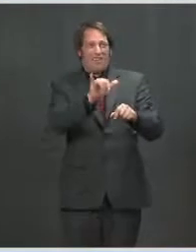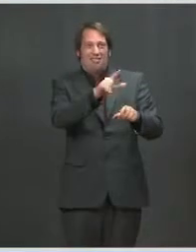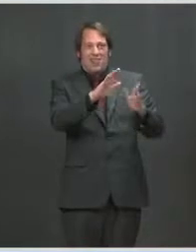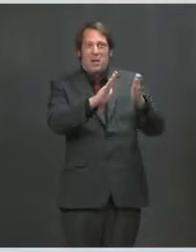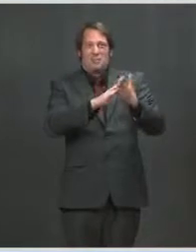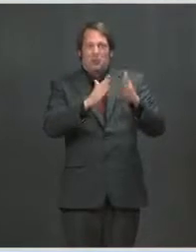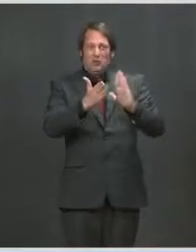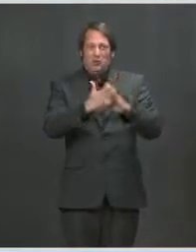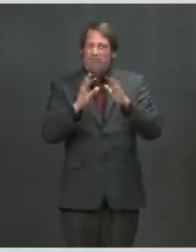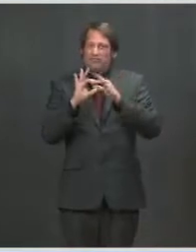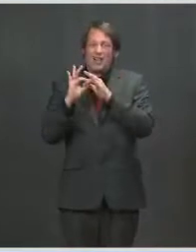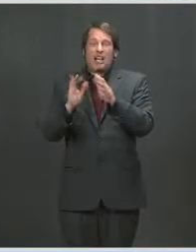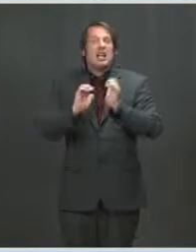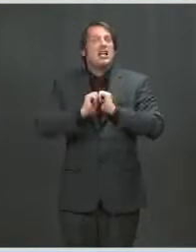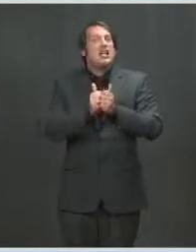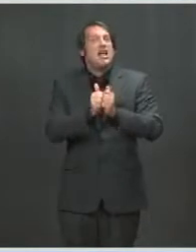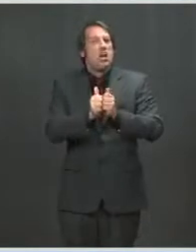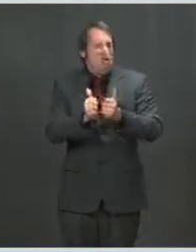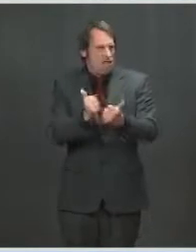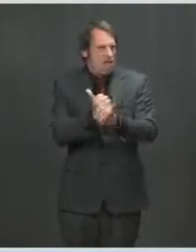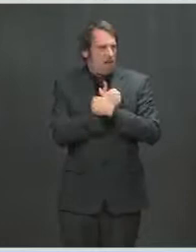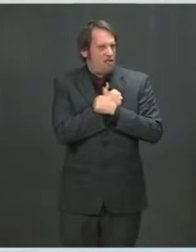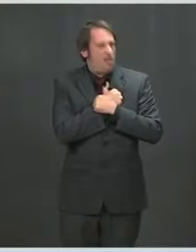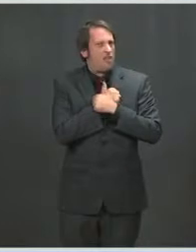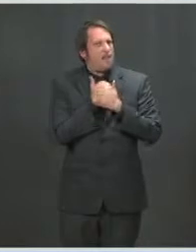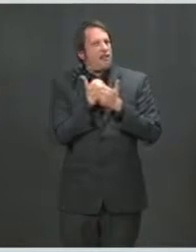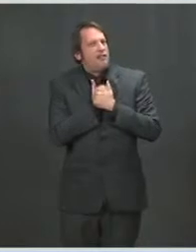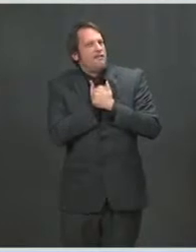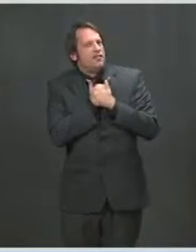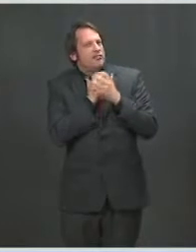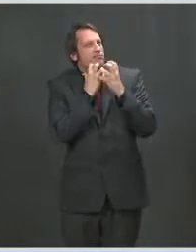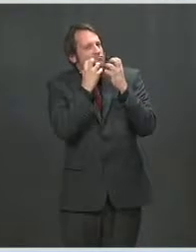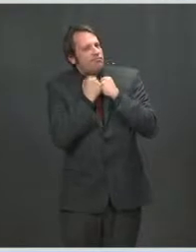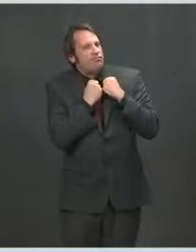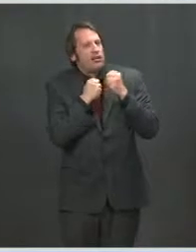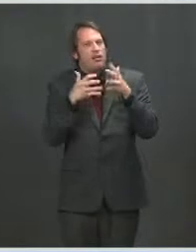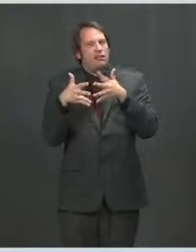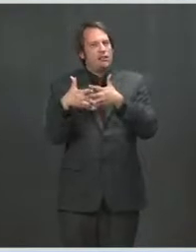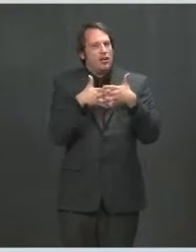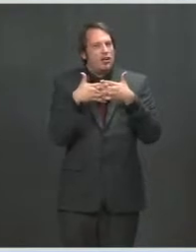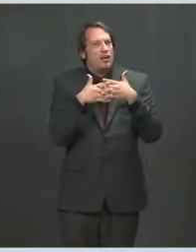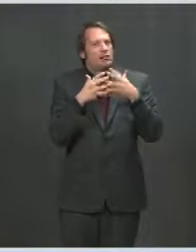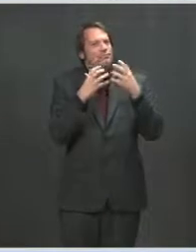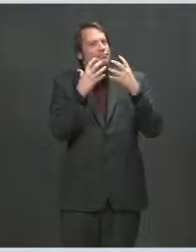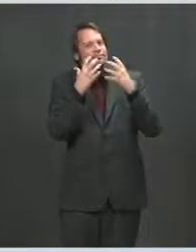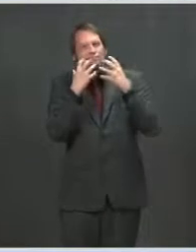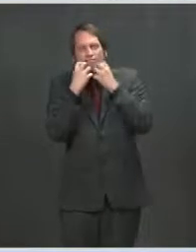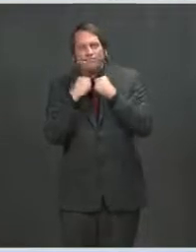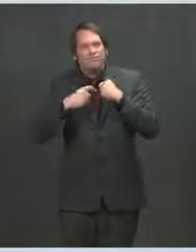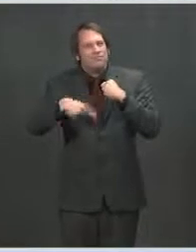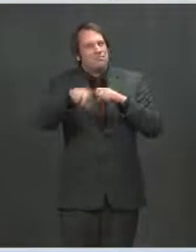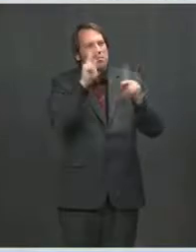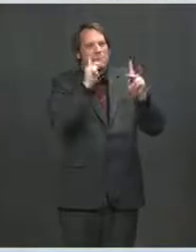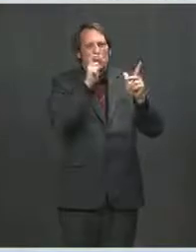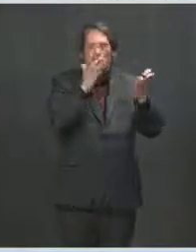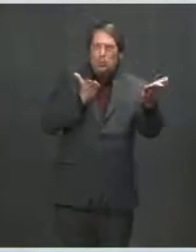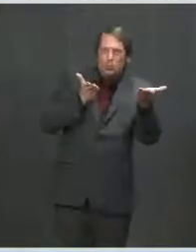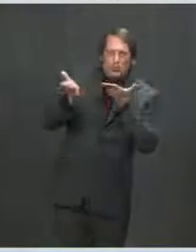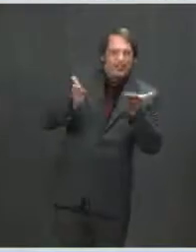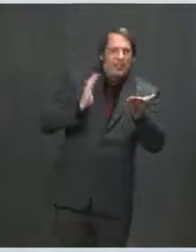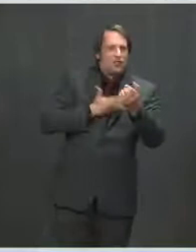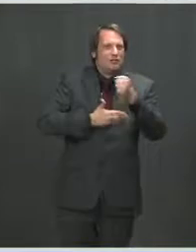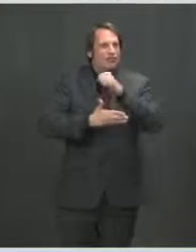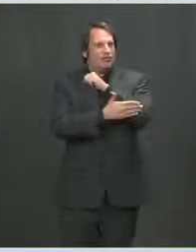love. Love for our country, love for your service members, and love for the communities you build